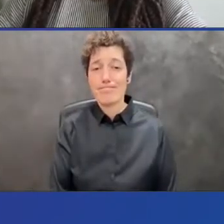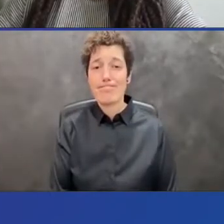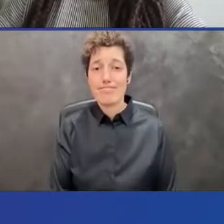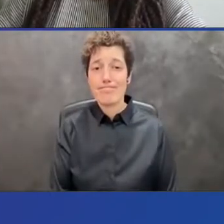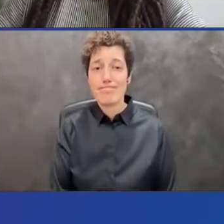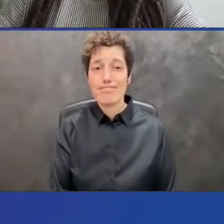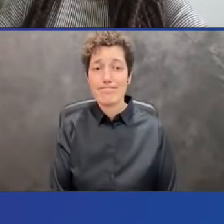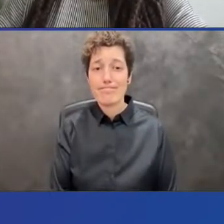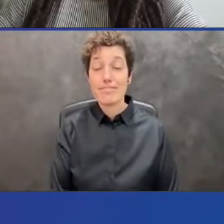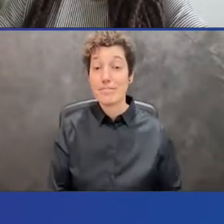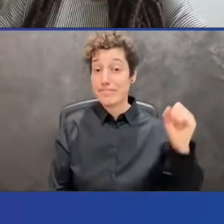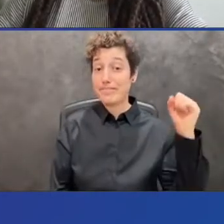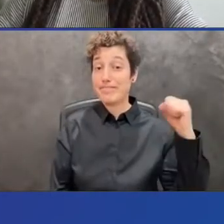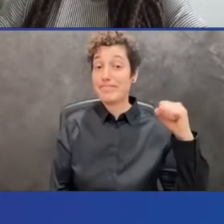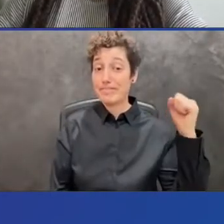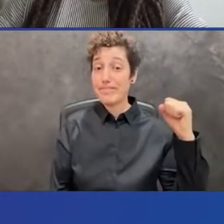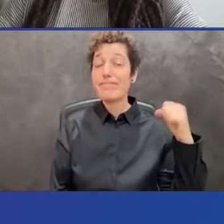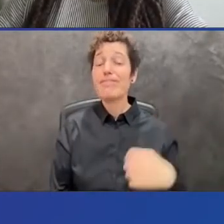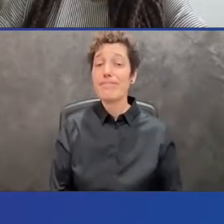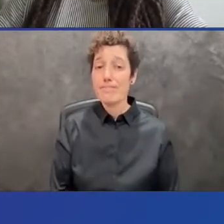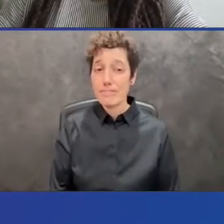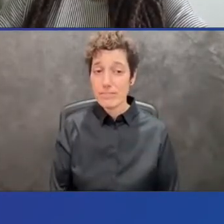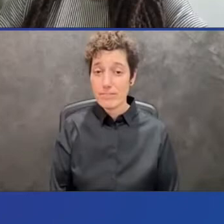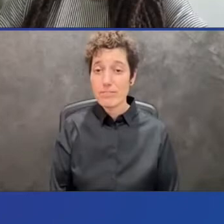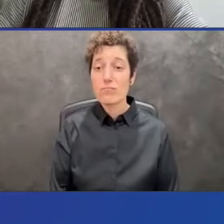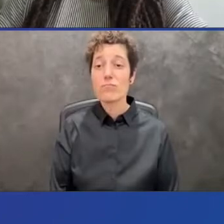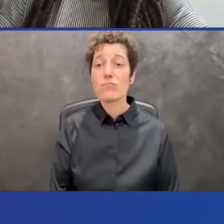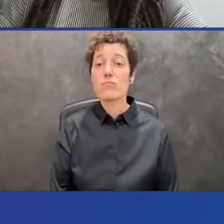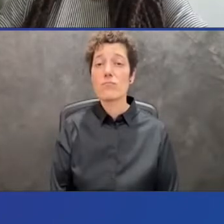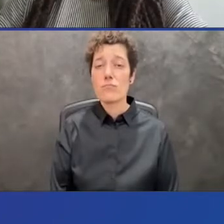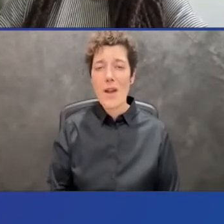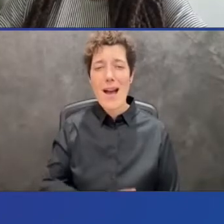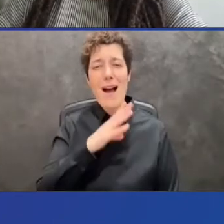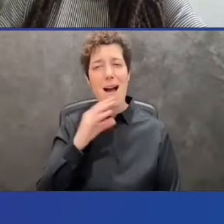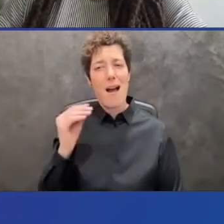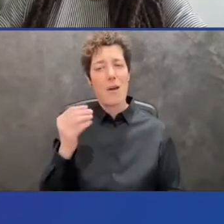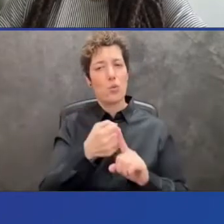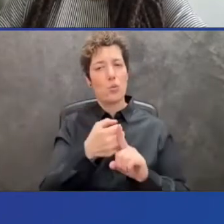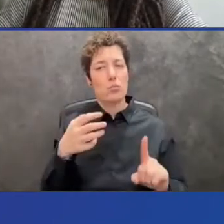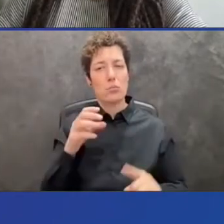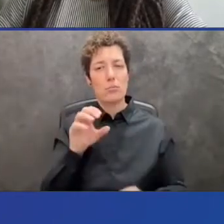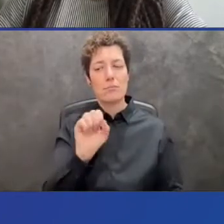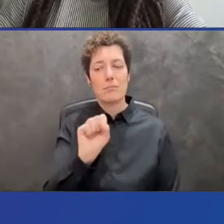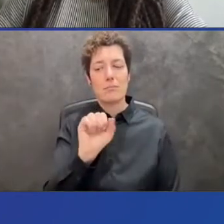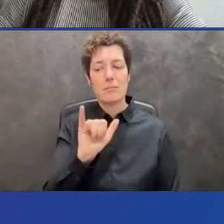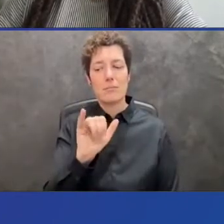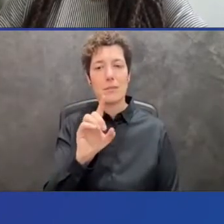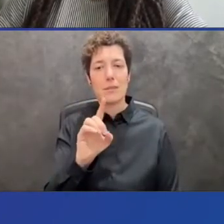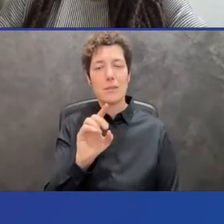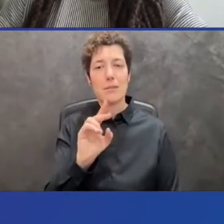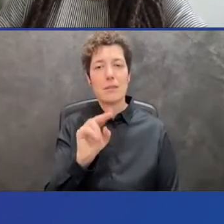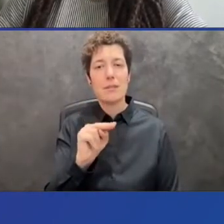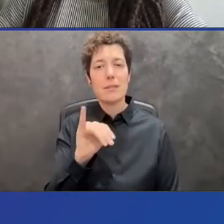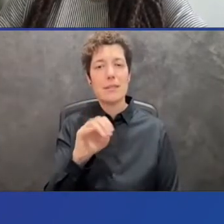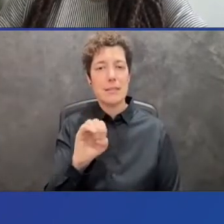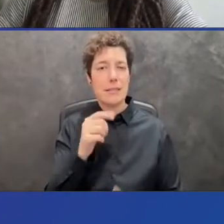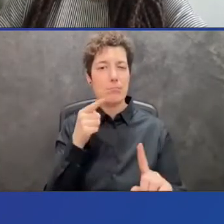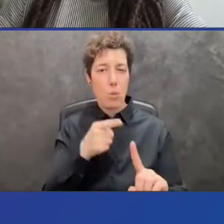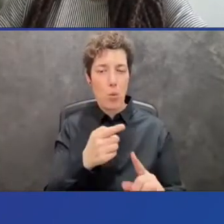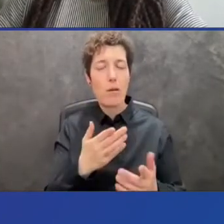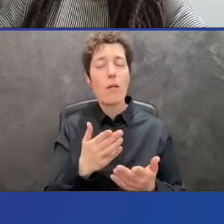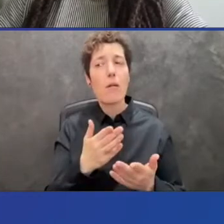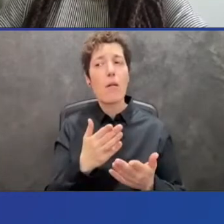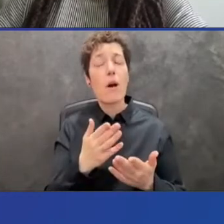Yeah. And kind of in alignment to Sydnie's point of folks who either have similar